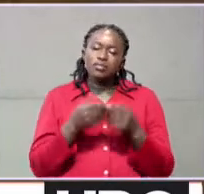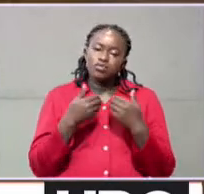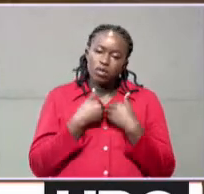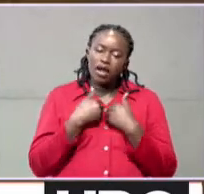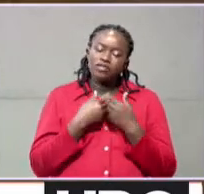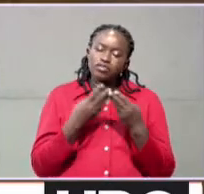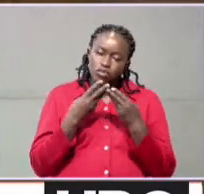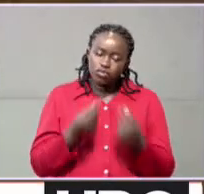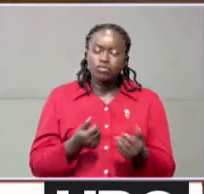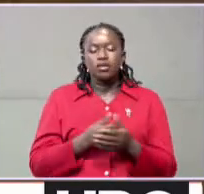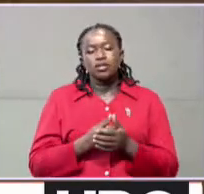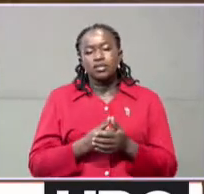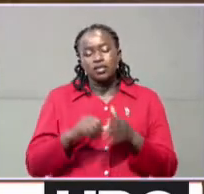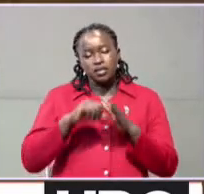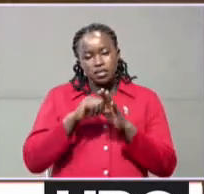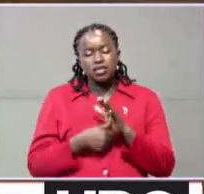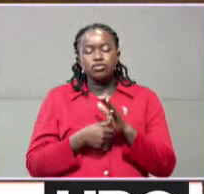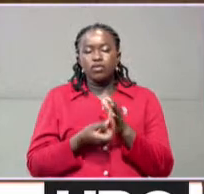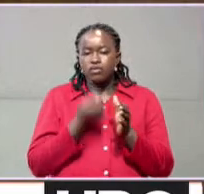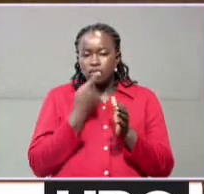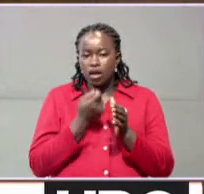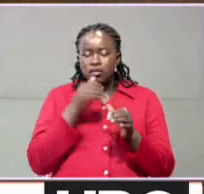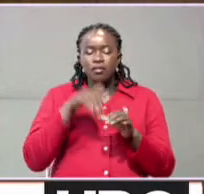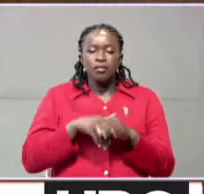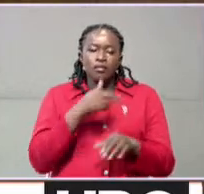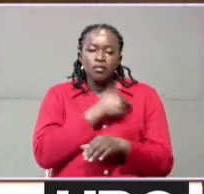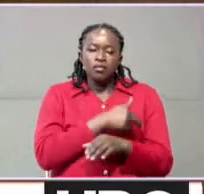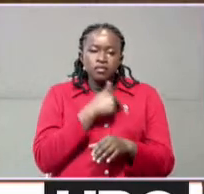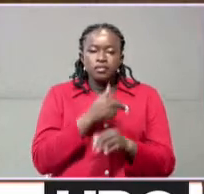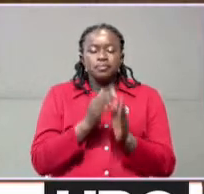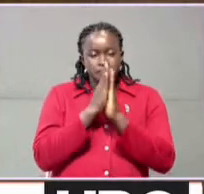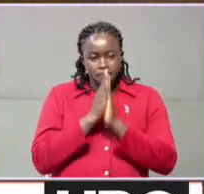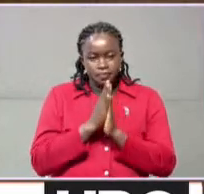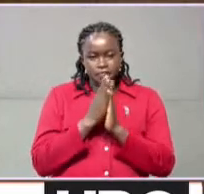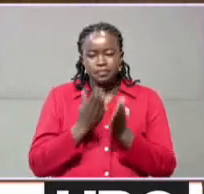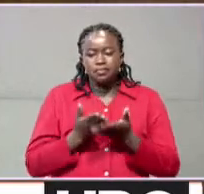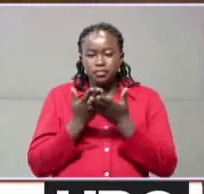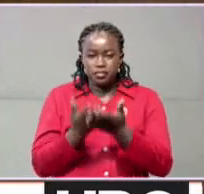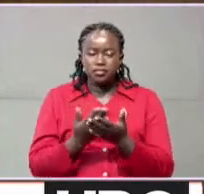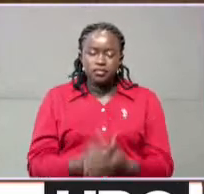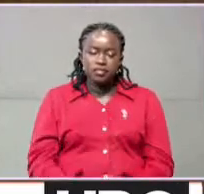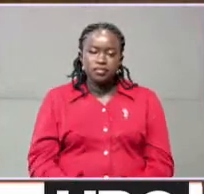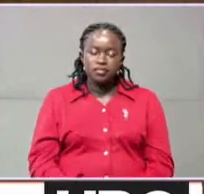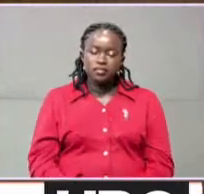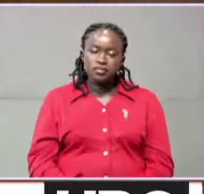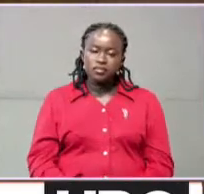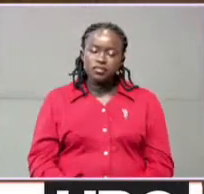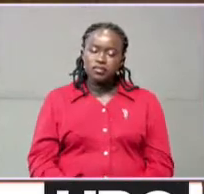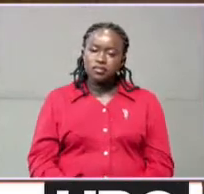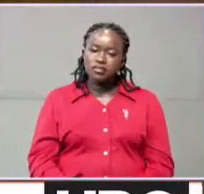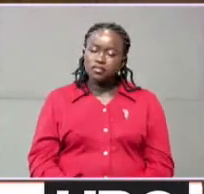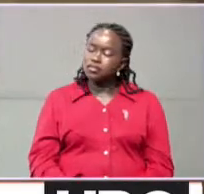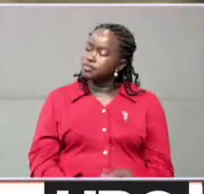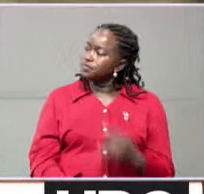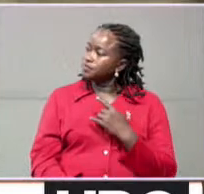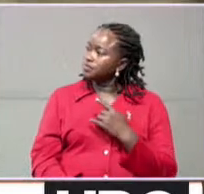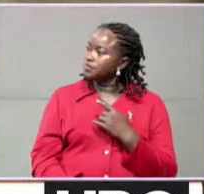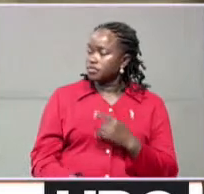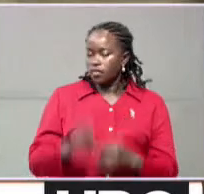drug the drug the issue of drugs in the hospital i beg to submit thank you government if we